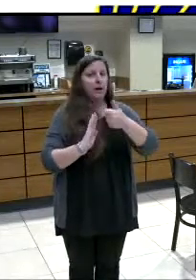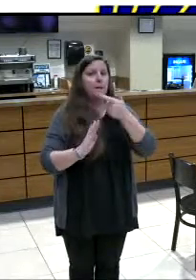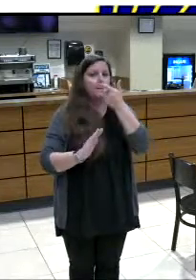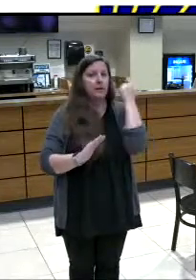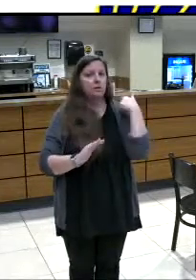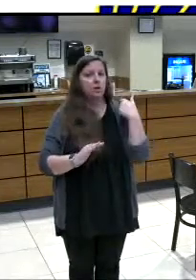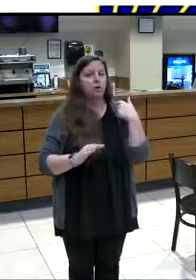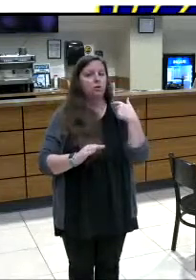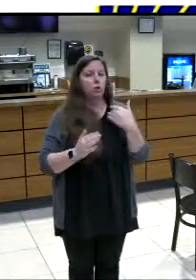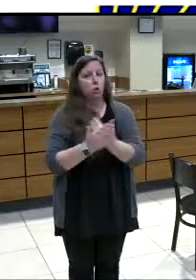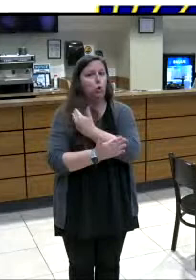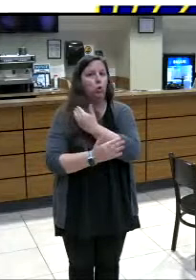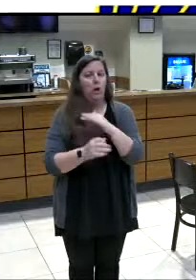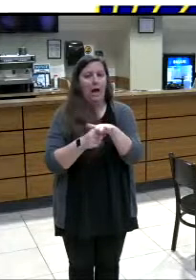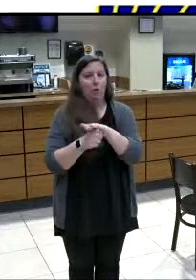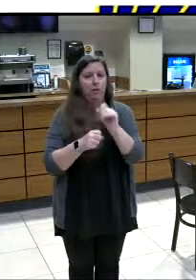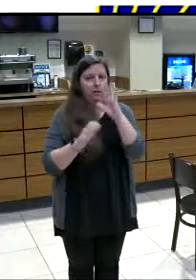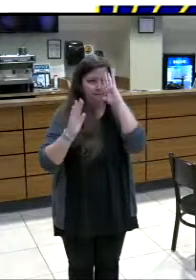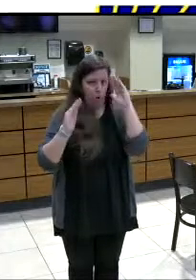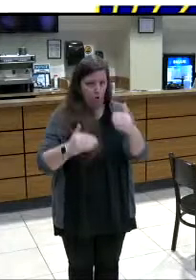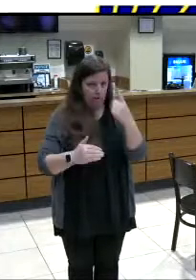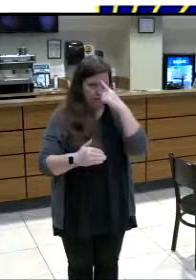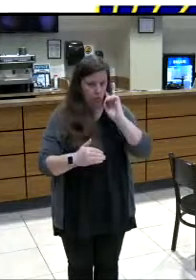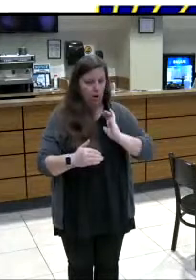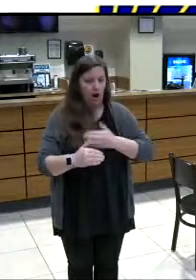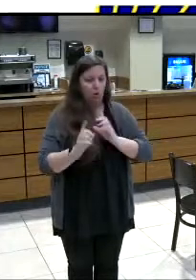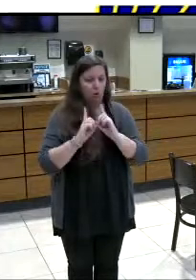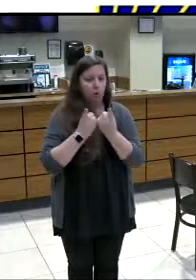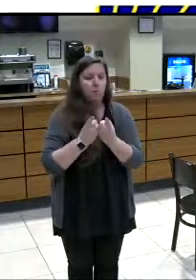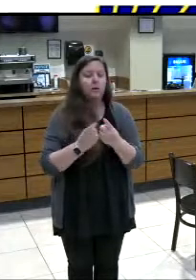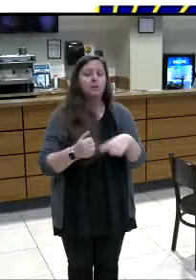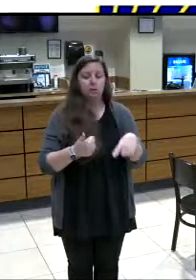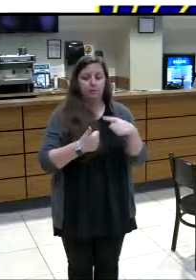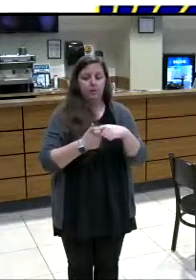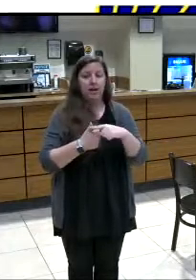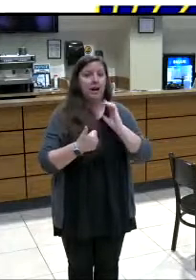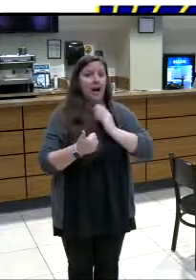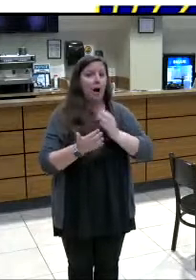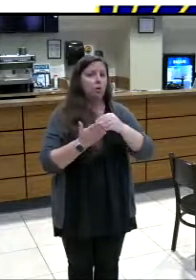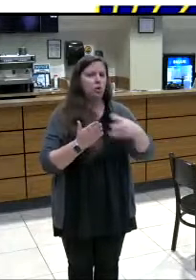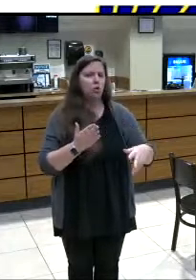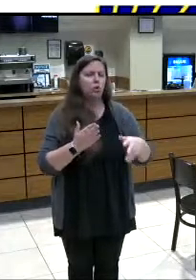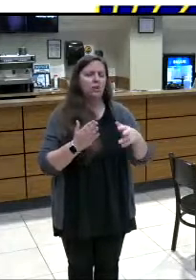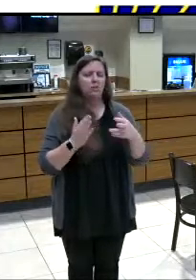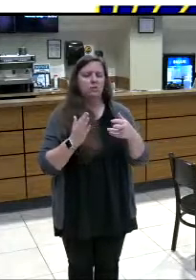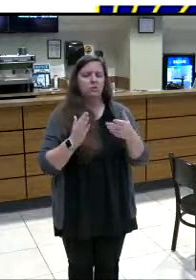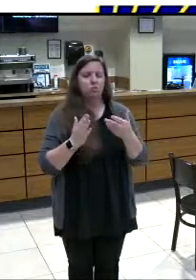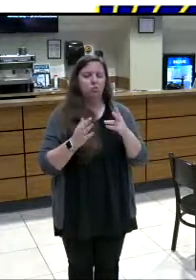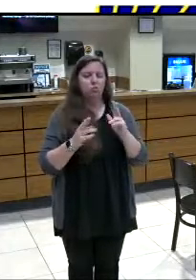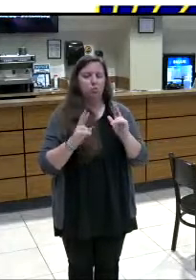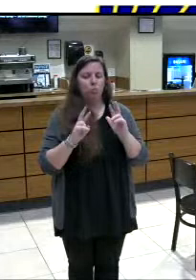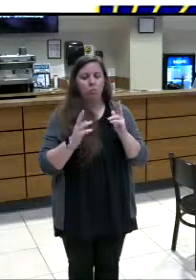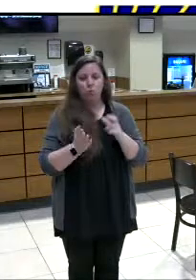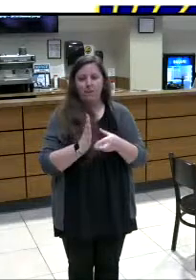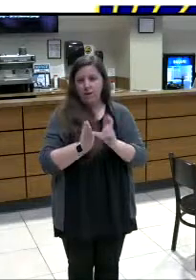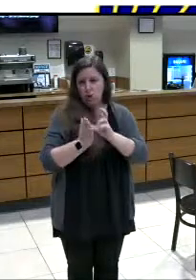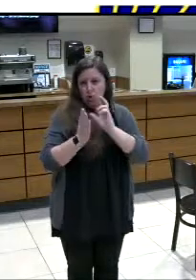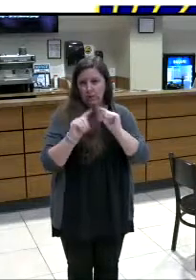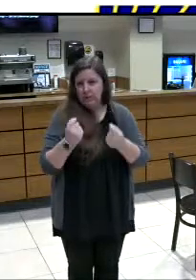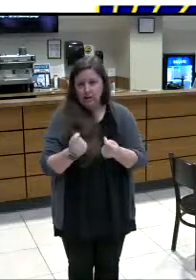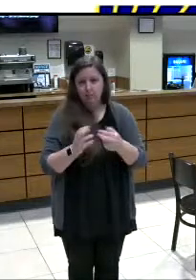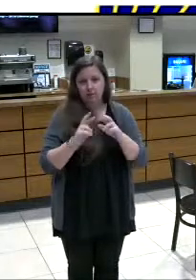department. So, for example, our student review teams. The student review teams